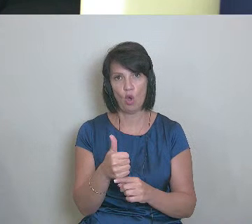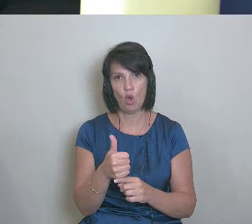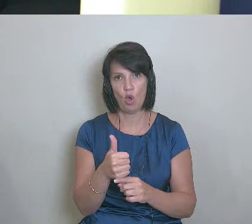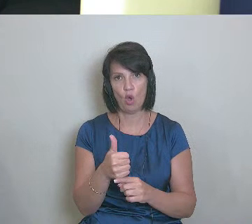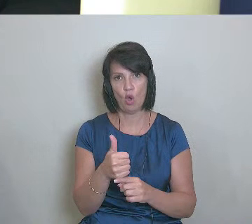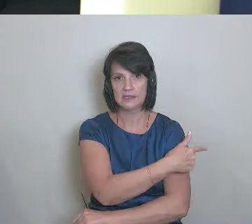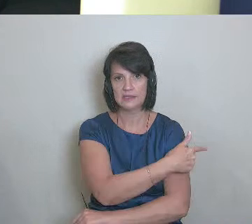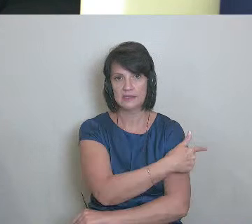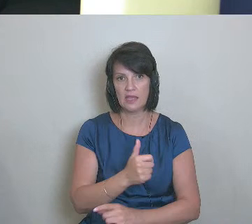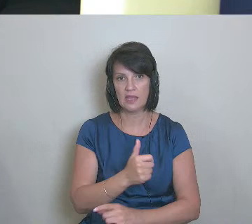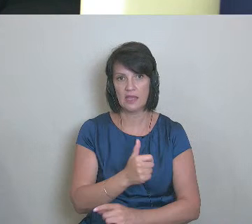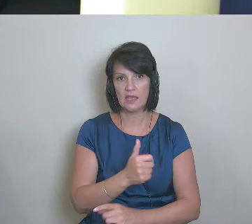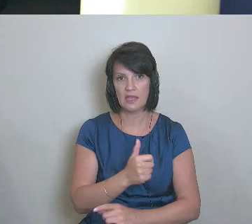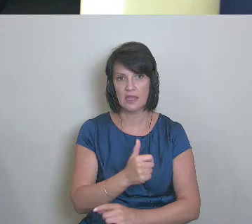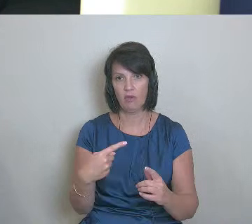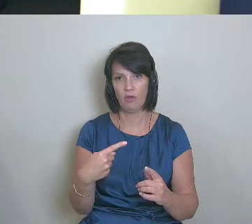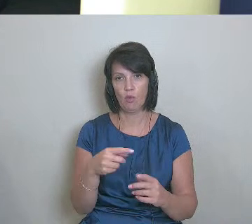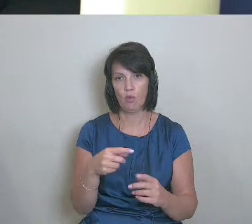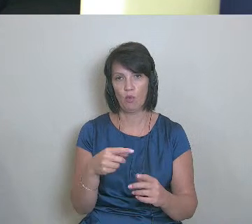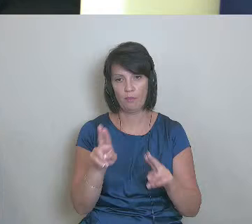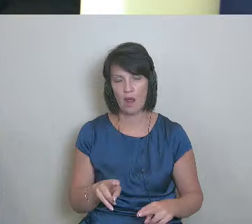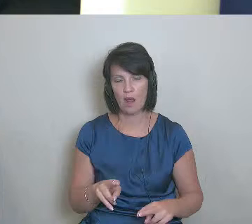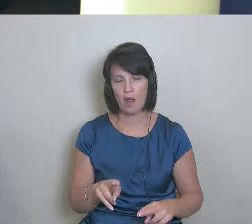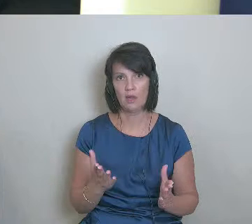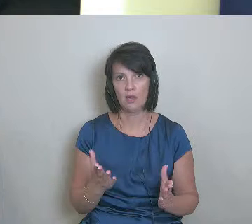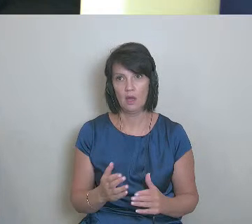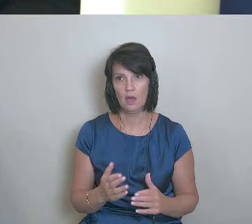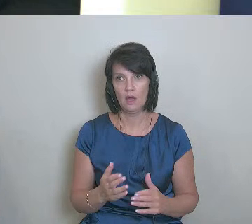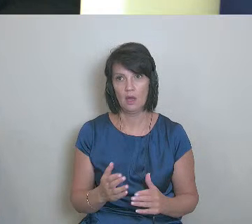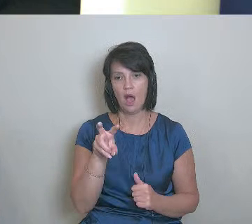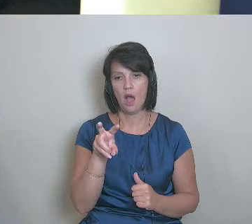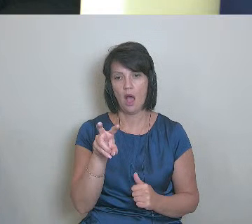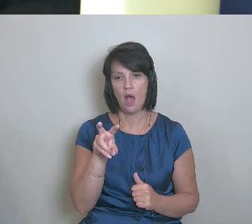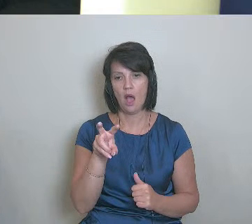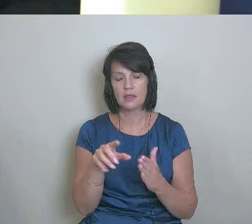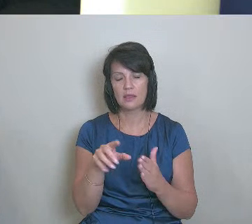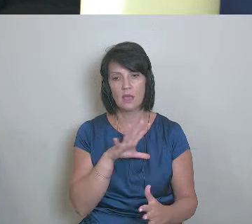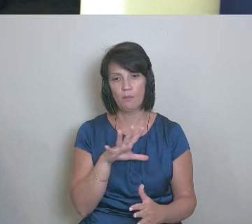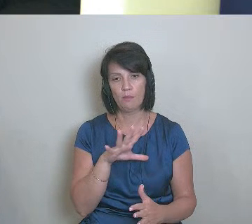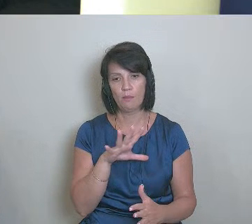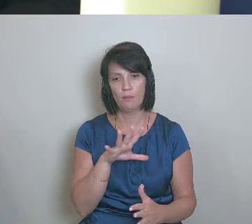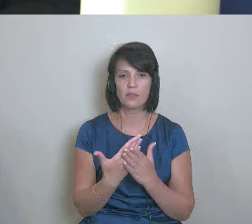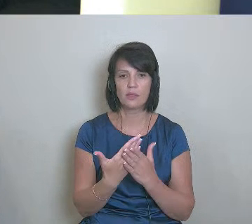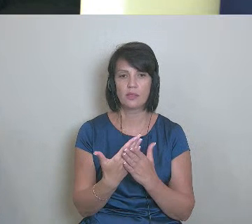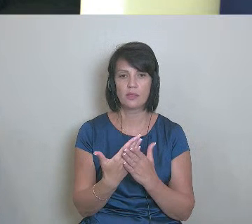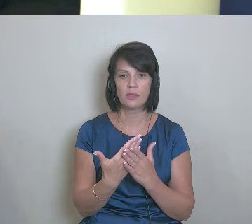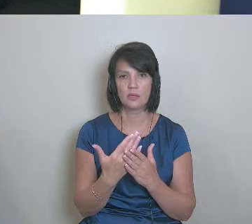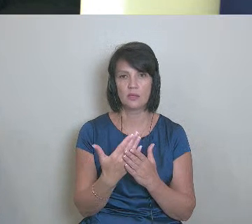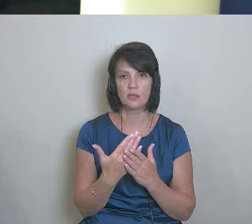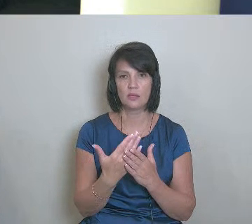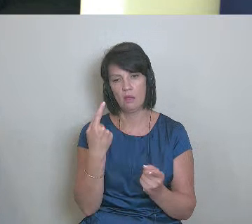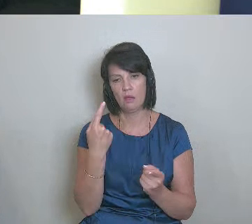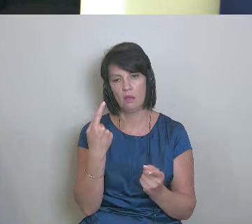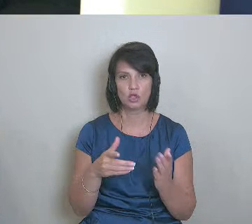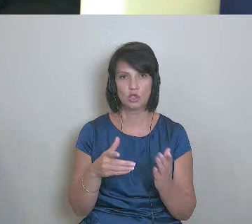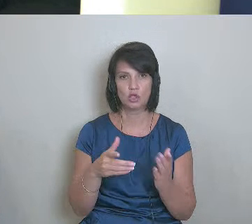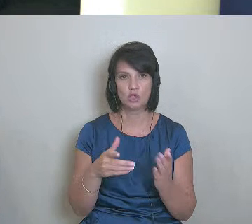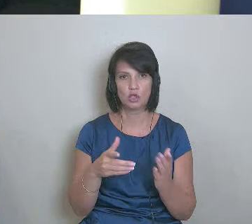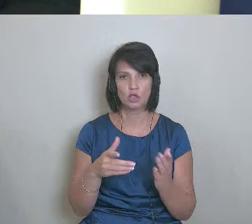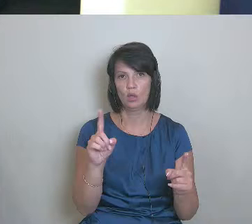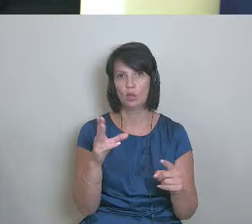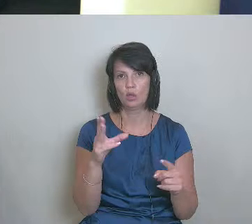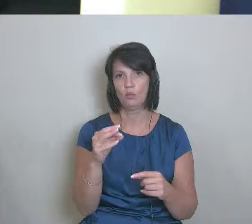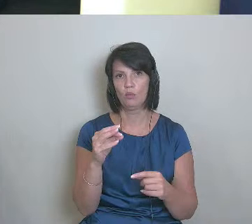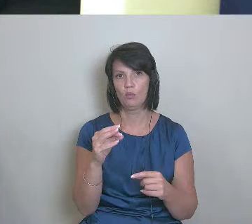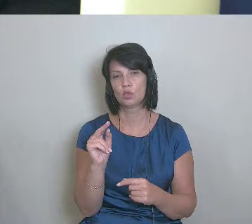the organization of the elections during the pandemic. And the Ministry of Health is the leading institution in this respect. But I have a different question